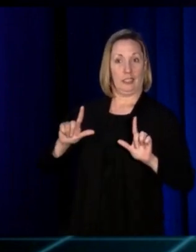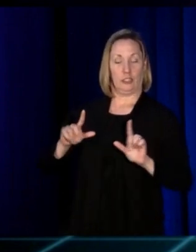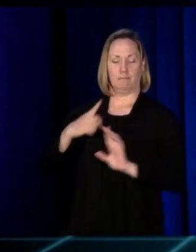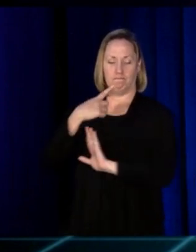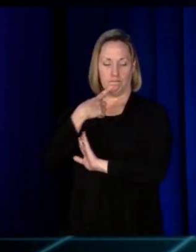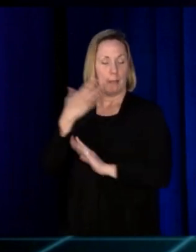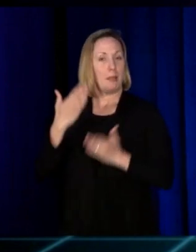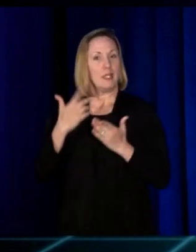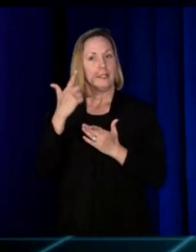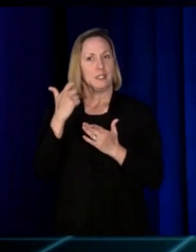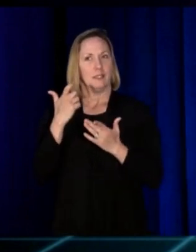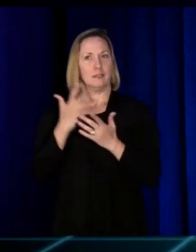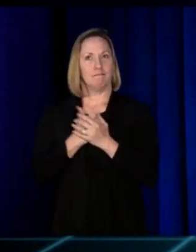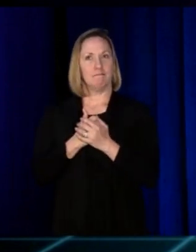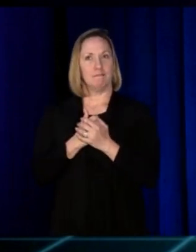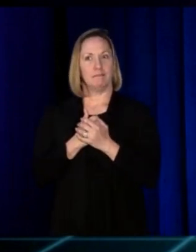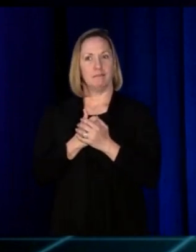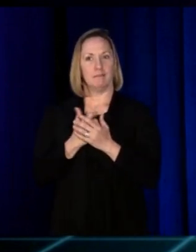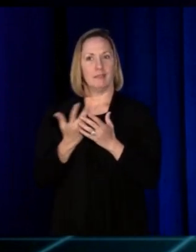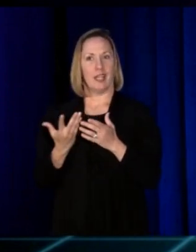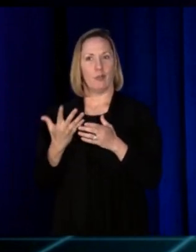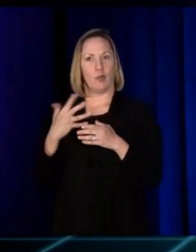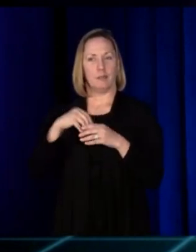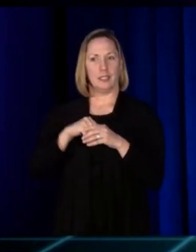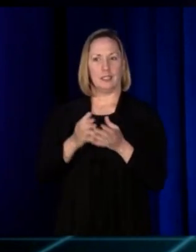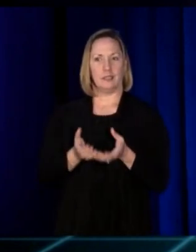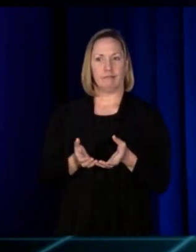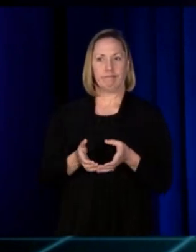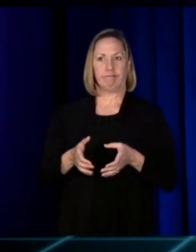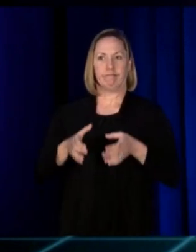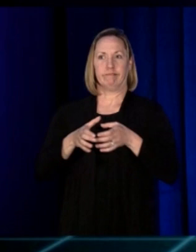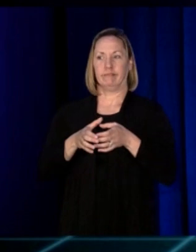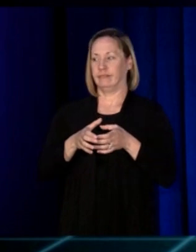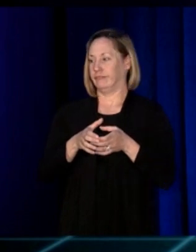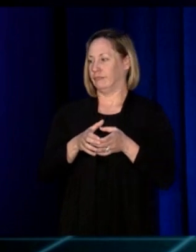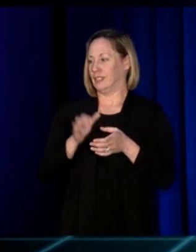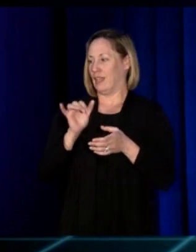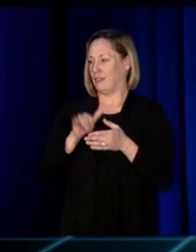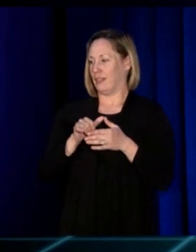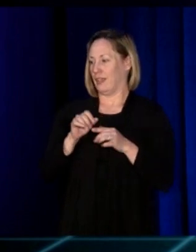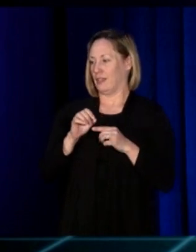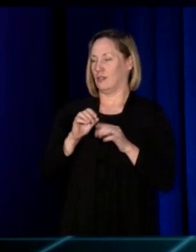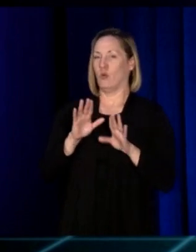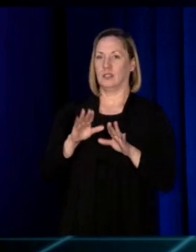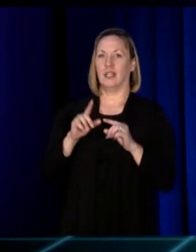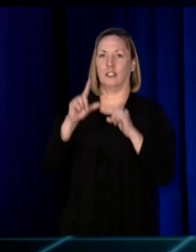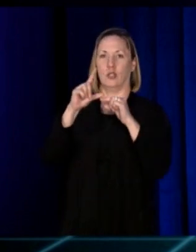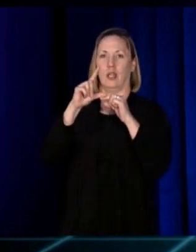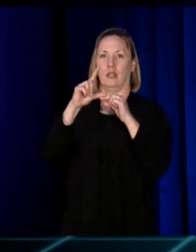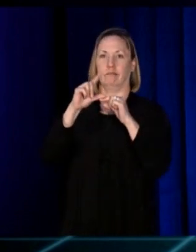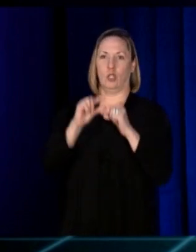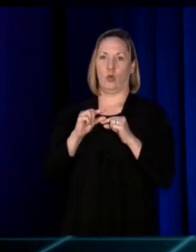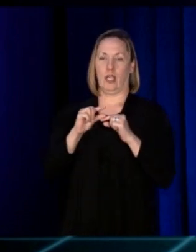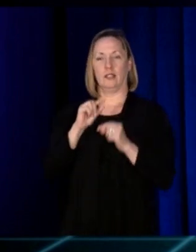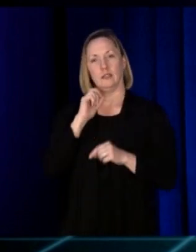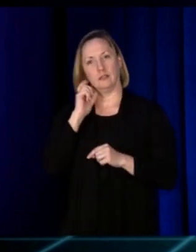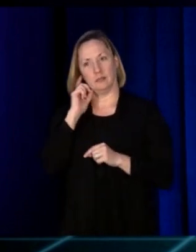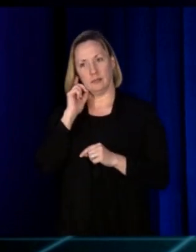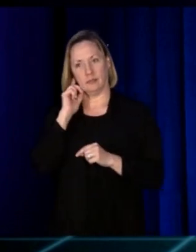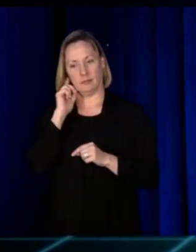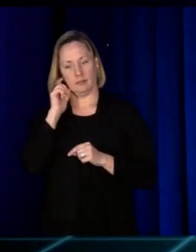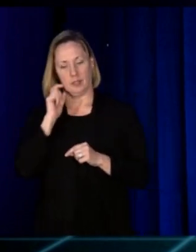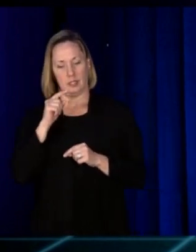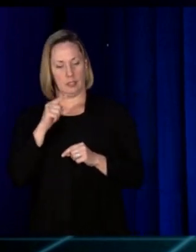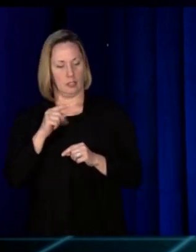Maybe it's because I wrapped it in this capital. Let's try this lowercase form. Use